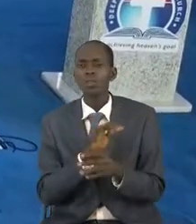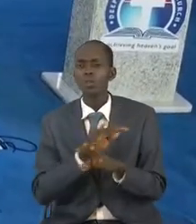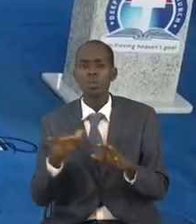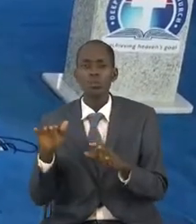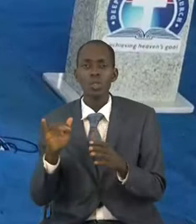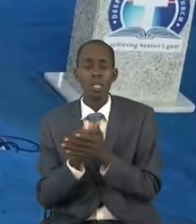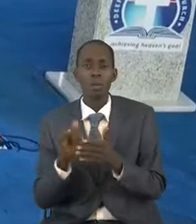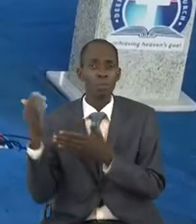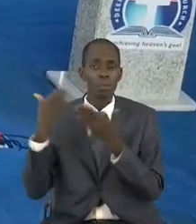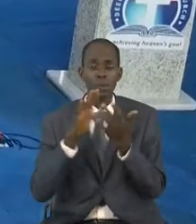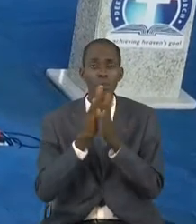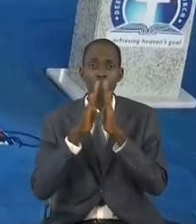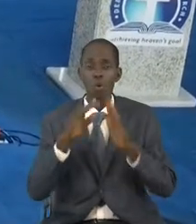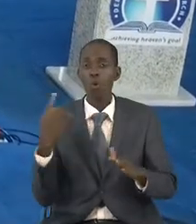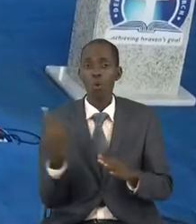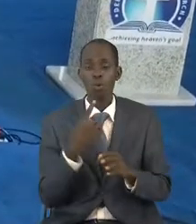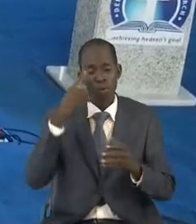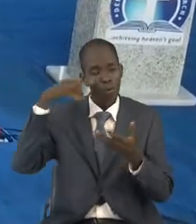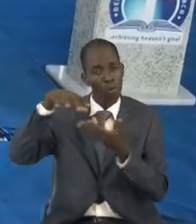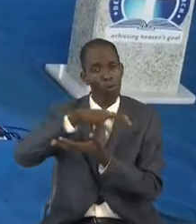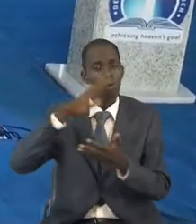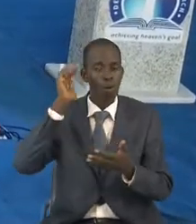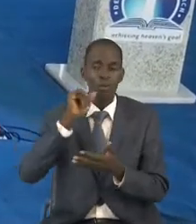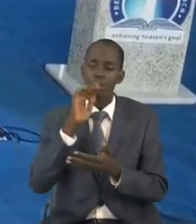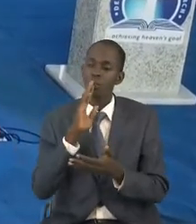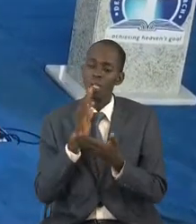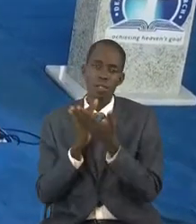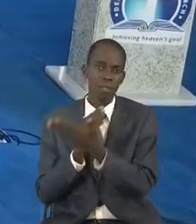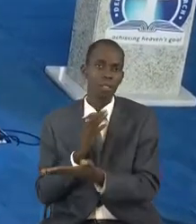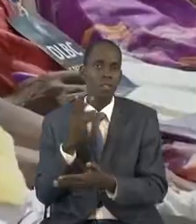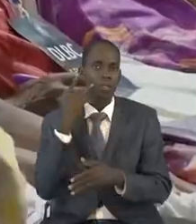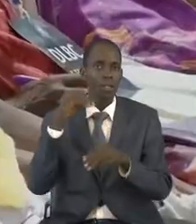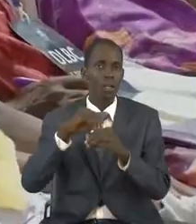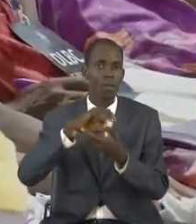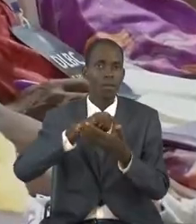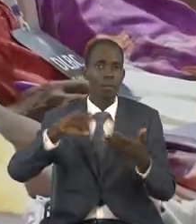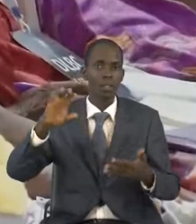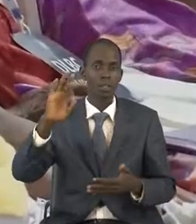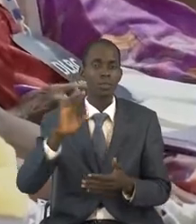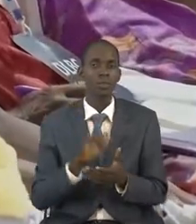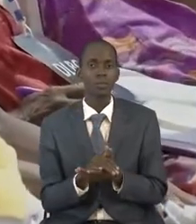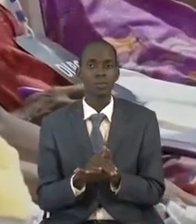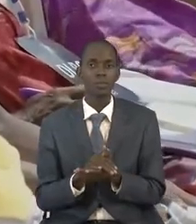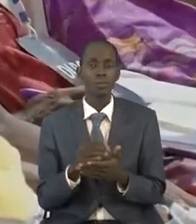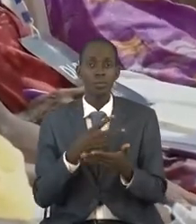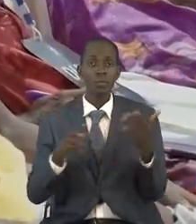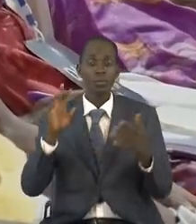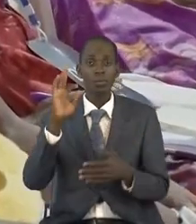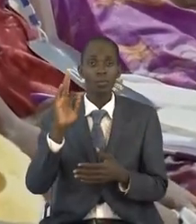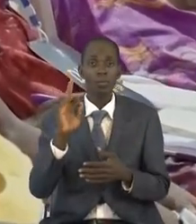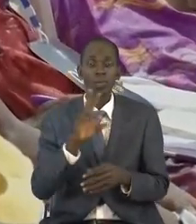not be in the narrow path that leads them. Look at verse 9 here. In verse 9 it says, no